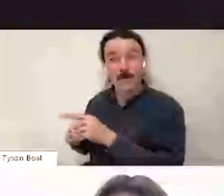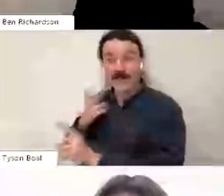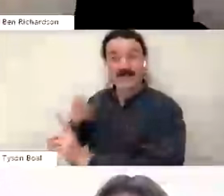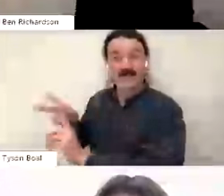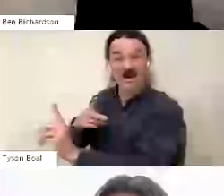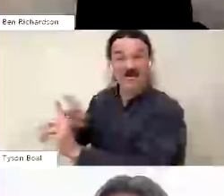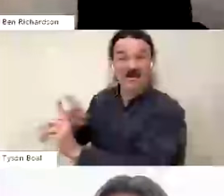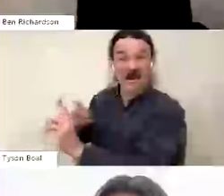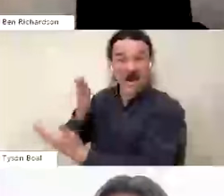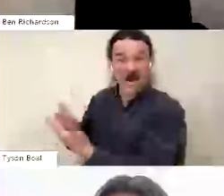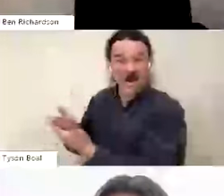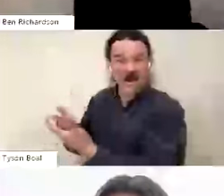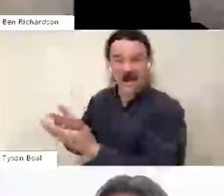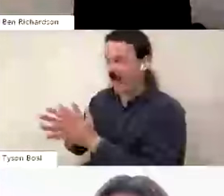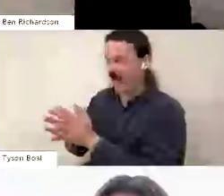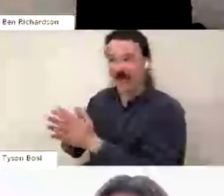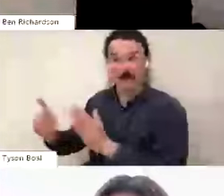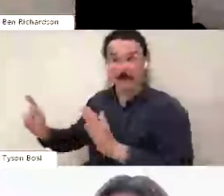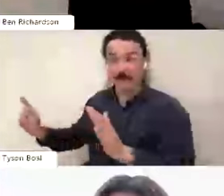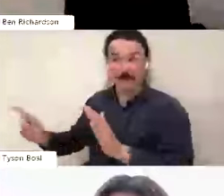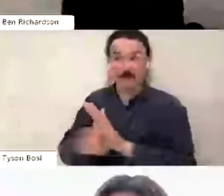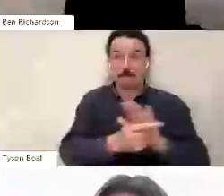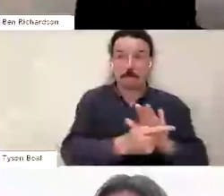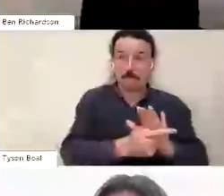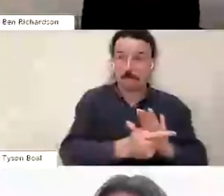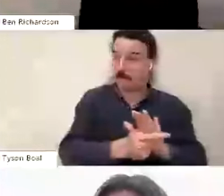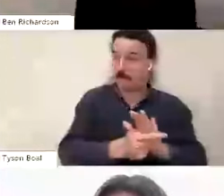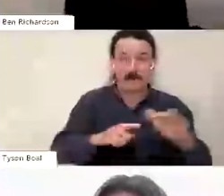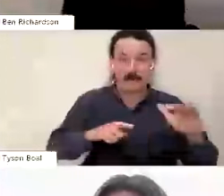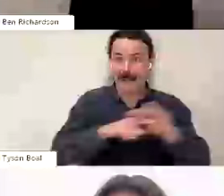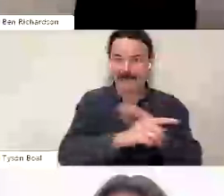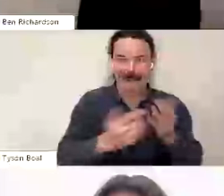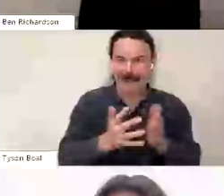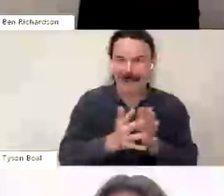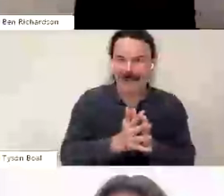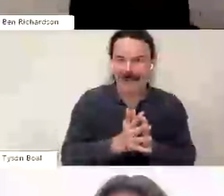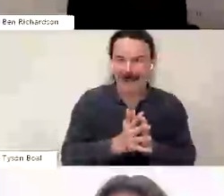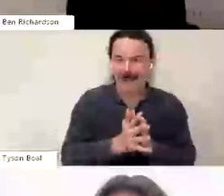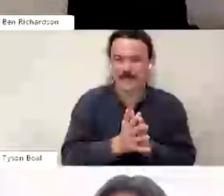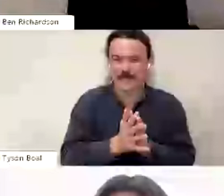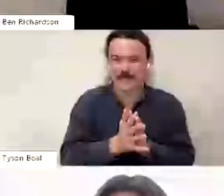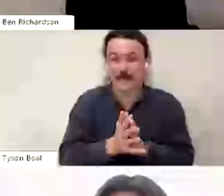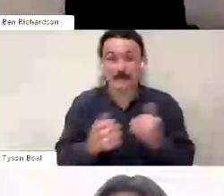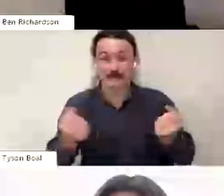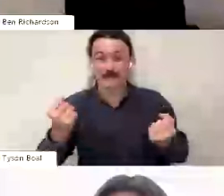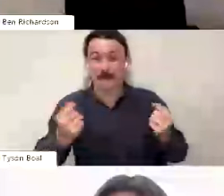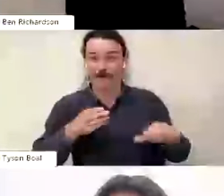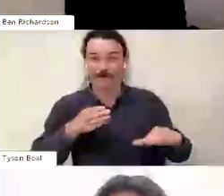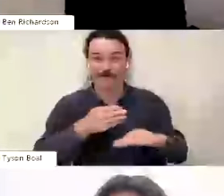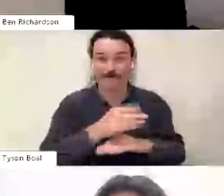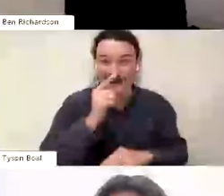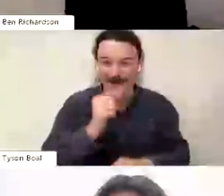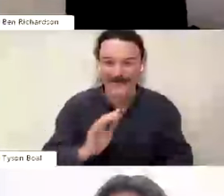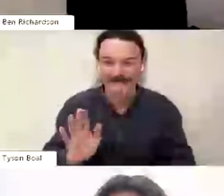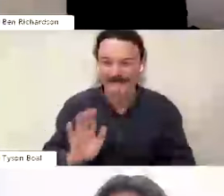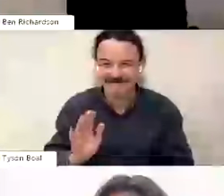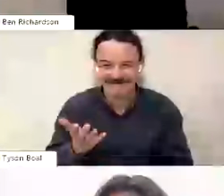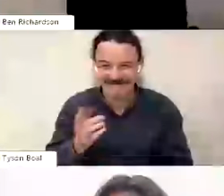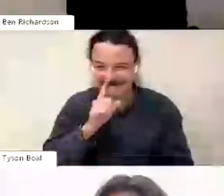in regional remote Australia as well. What's your means to leave is really